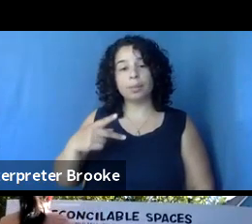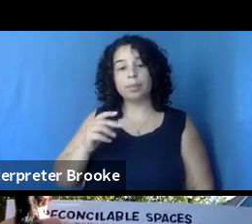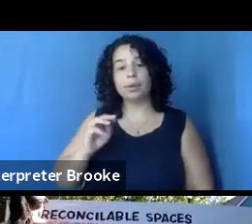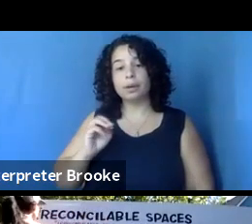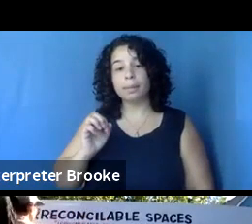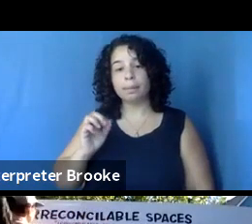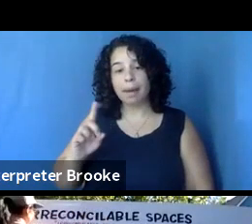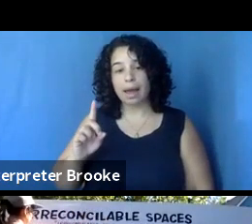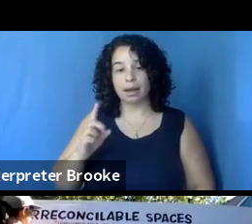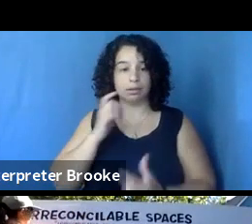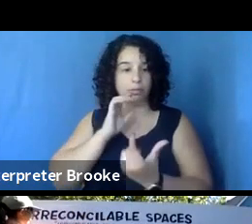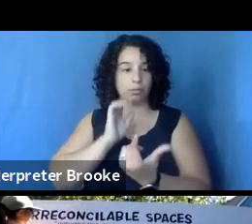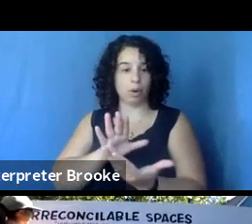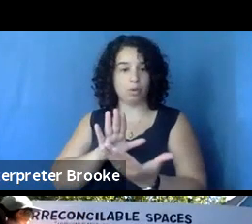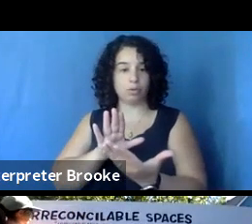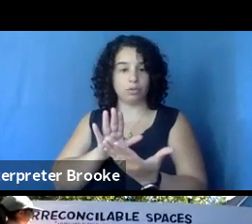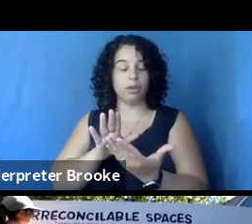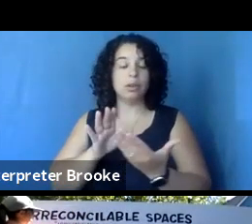is not something that